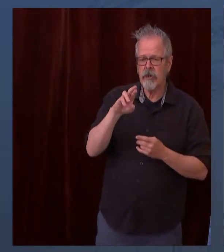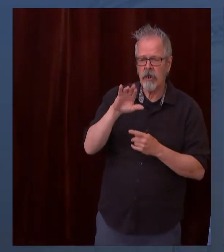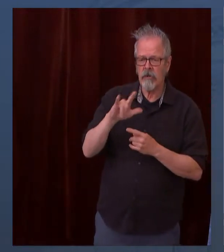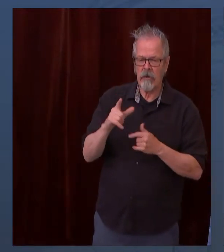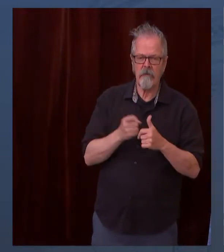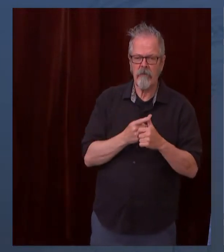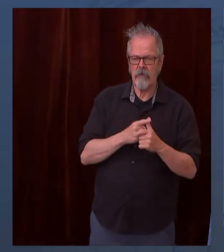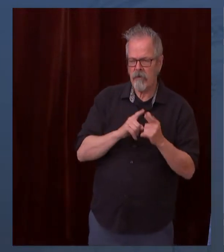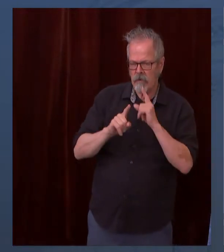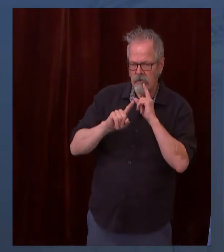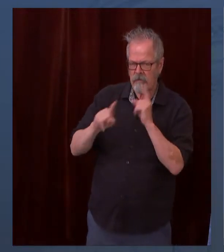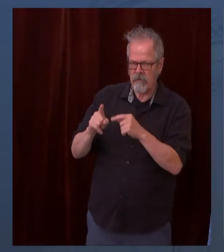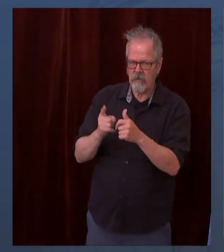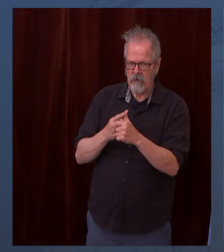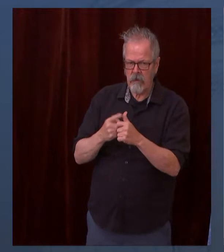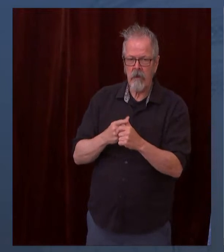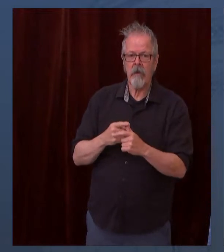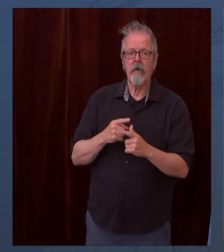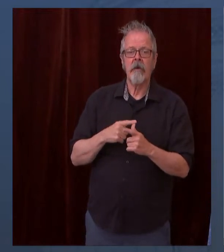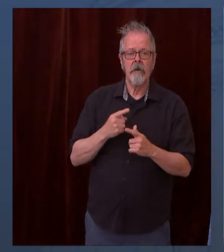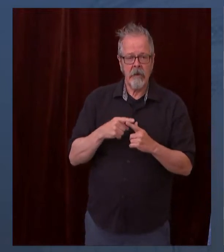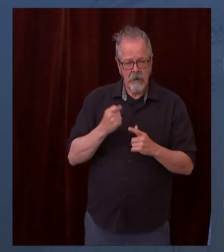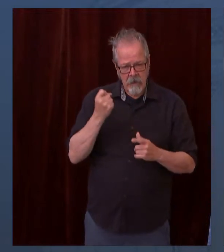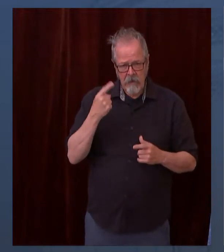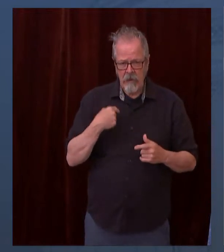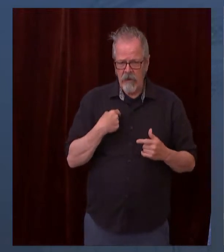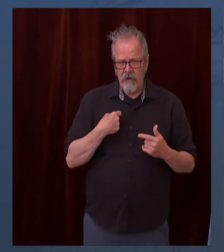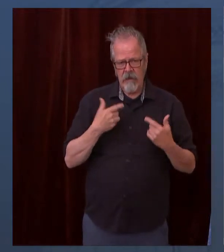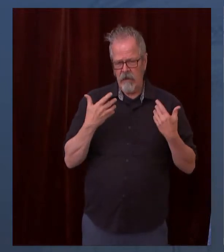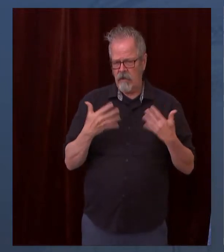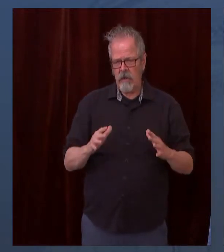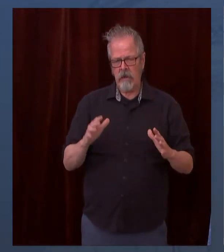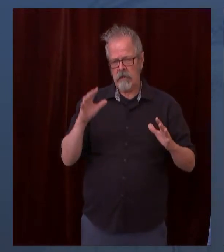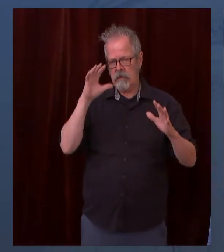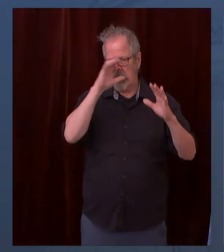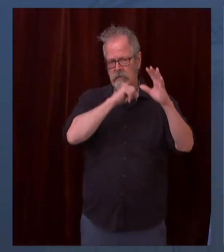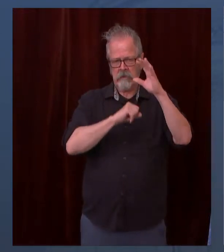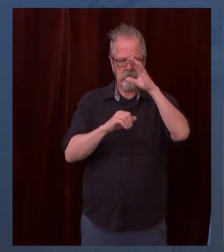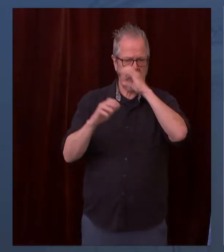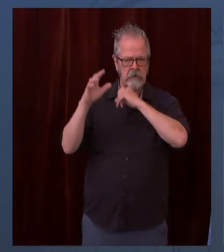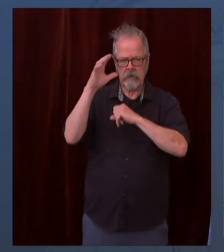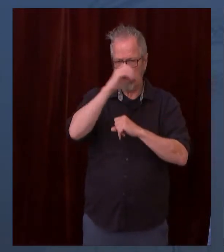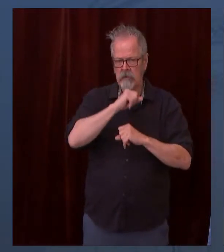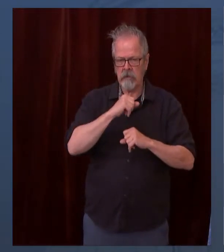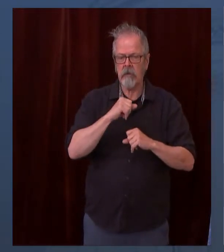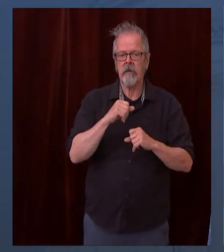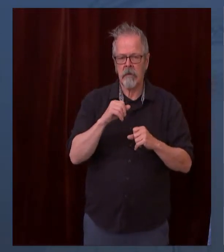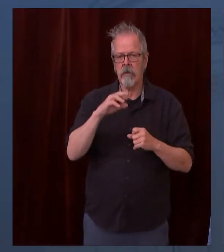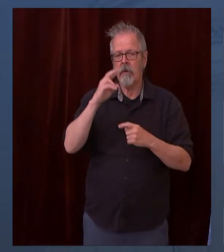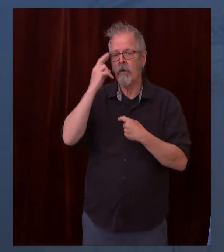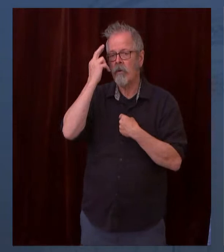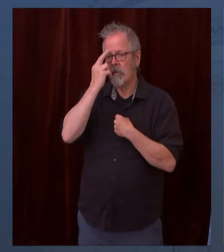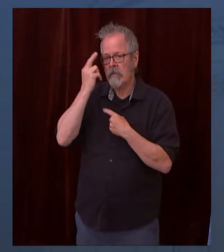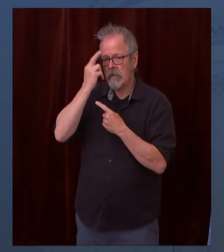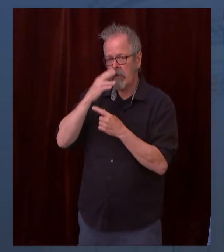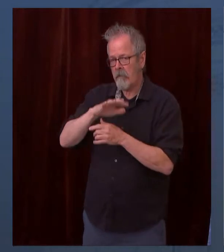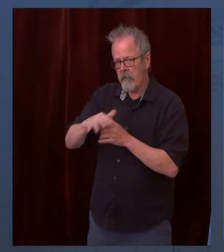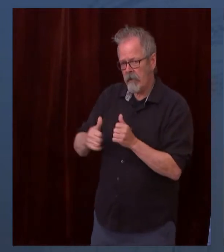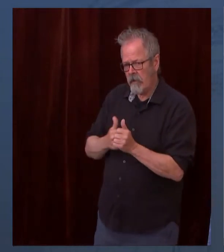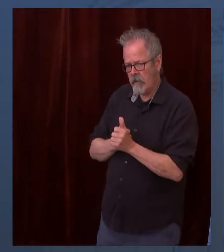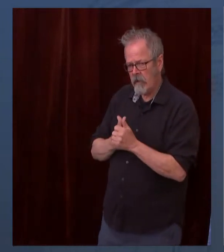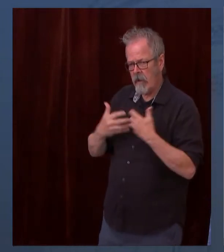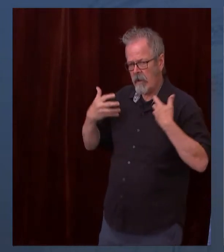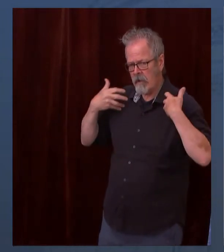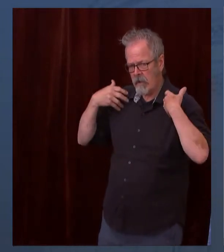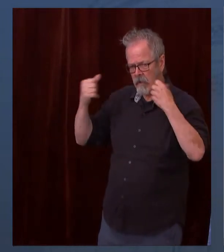very dedicated people working in that. I am aware that there is a plan. There has been an appointment